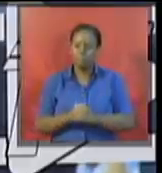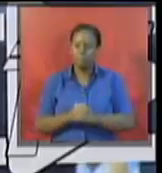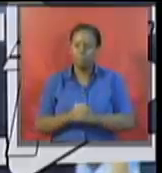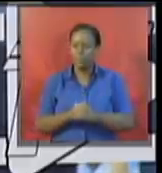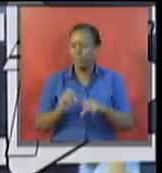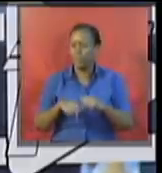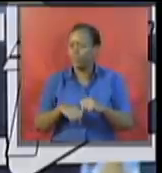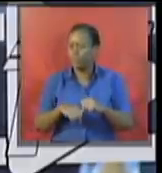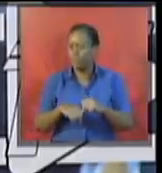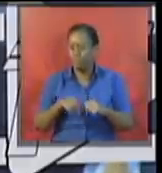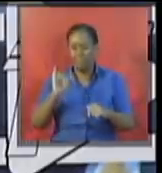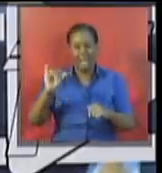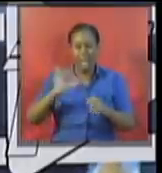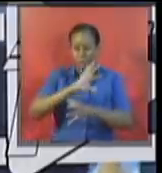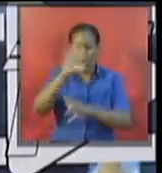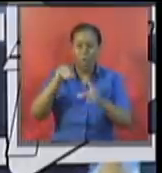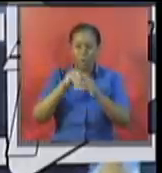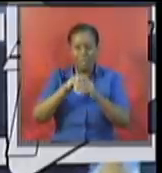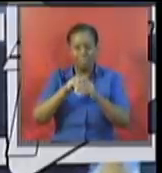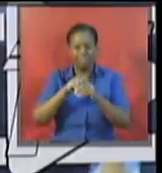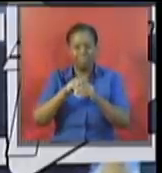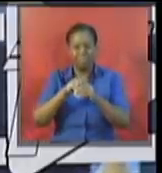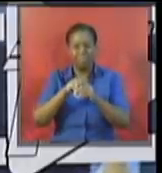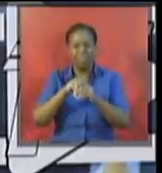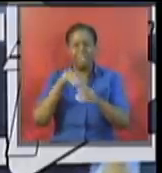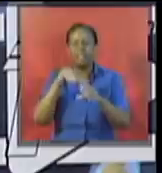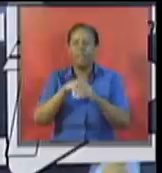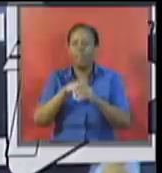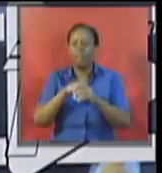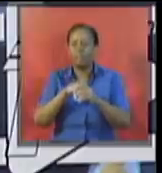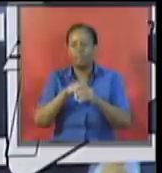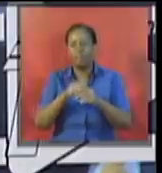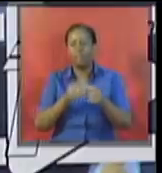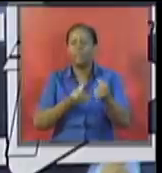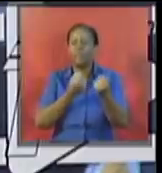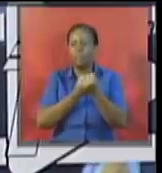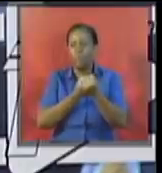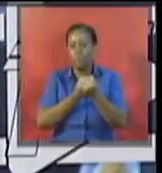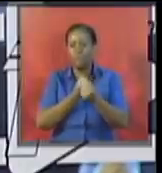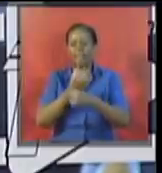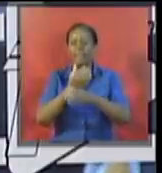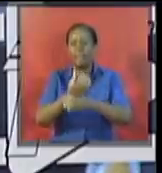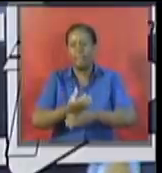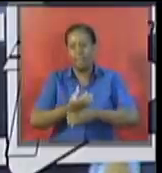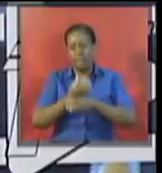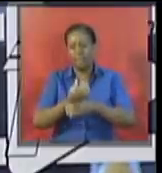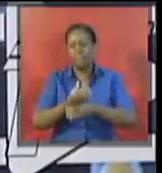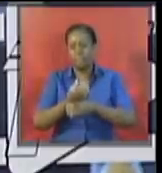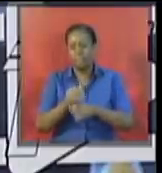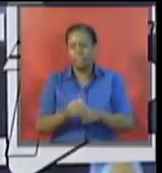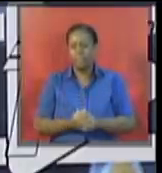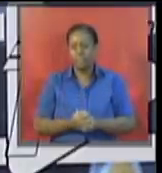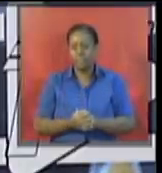care. Anything that needs support to return to its state of equilibrium is supported by your general medical